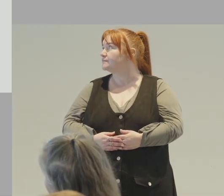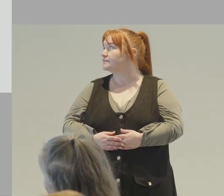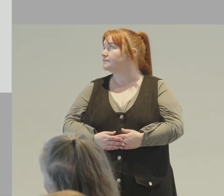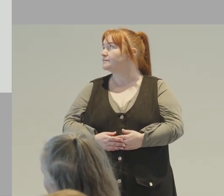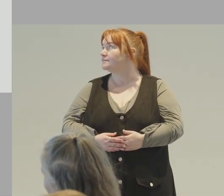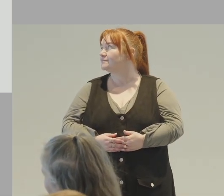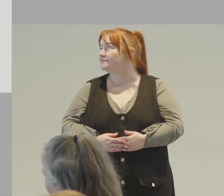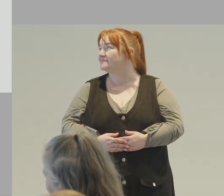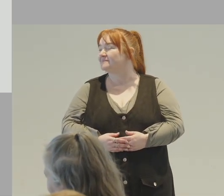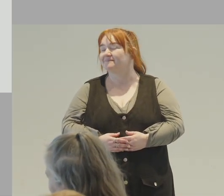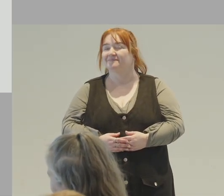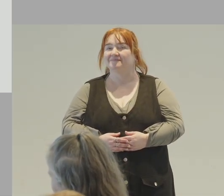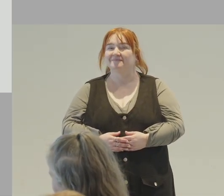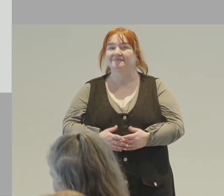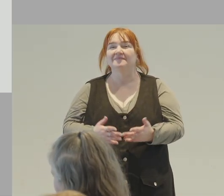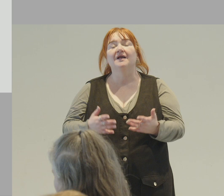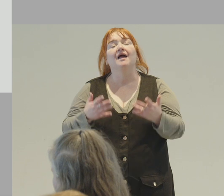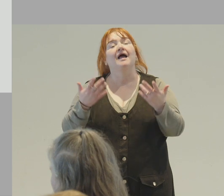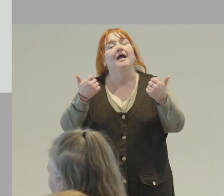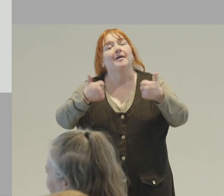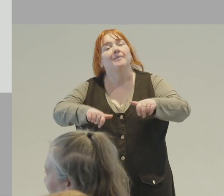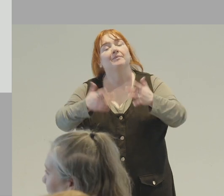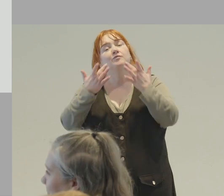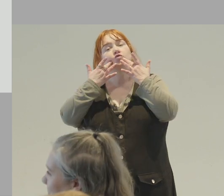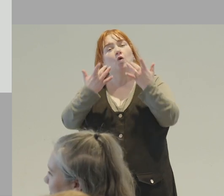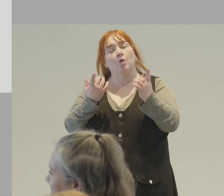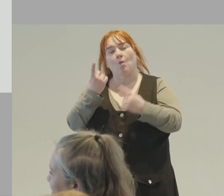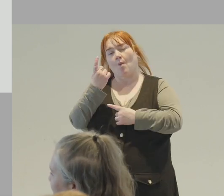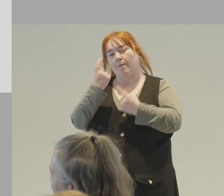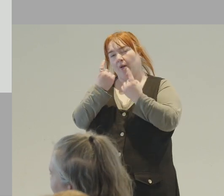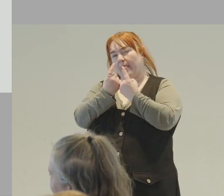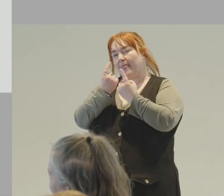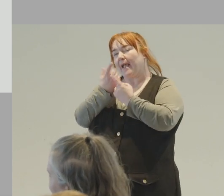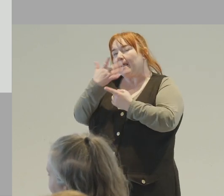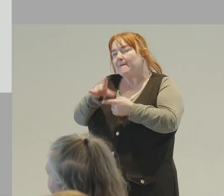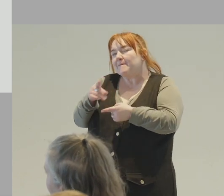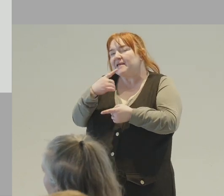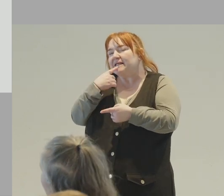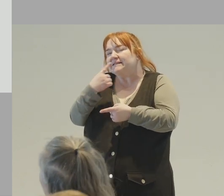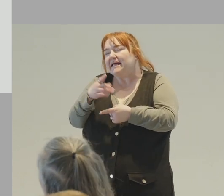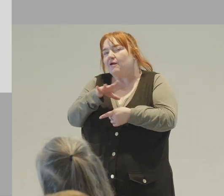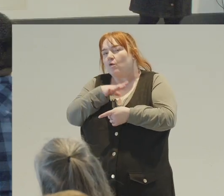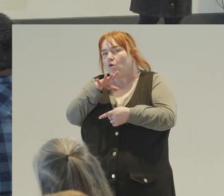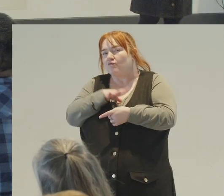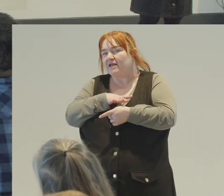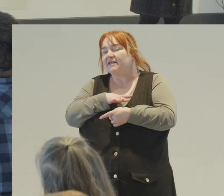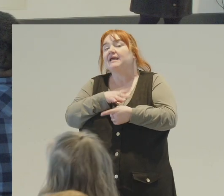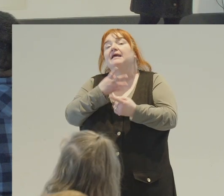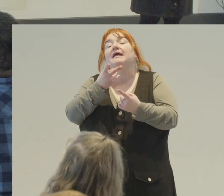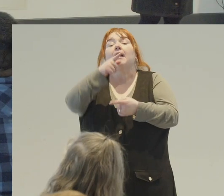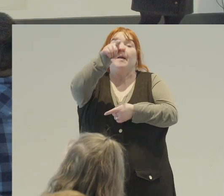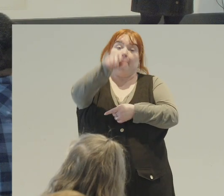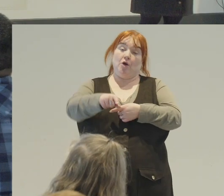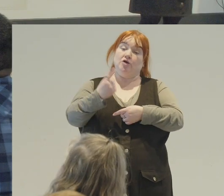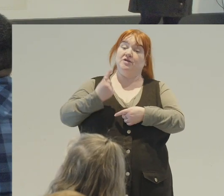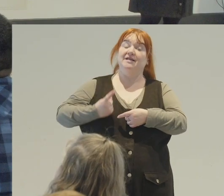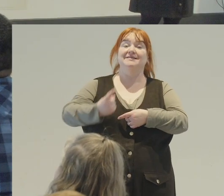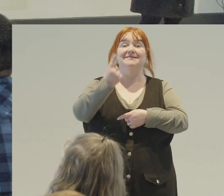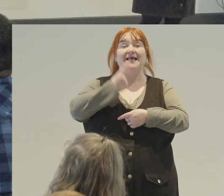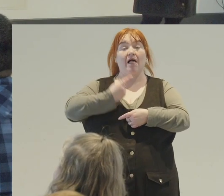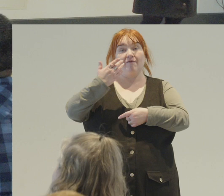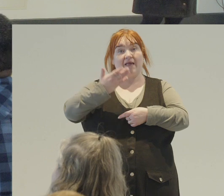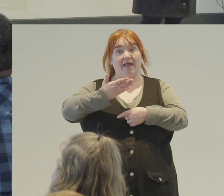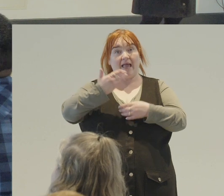forgot. Just to flag it again, if somebody is self-employed and is only